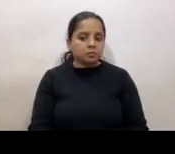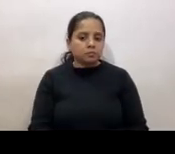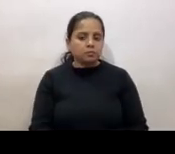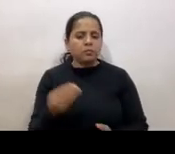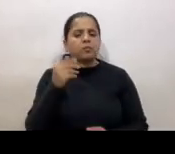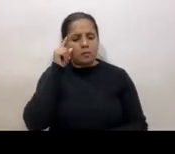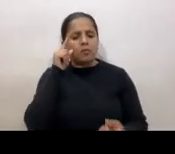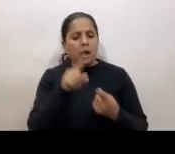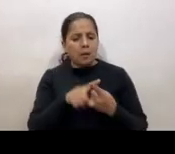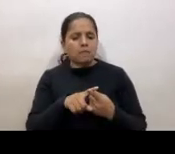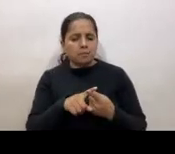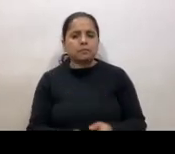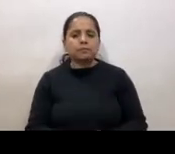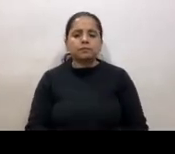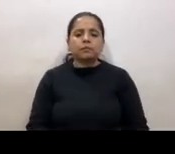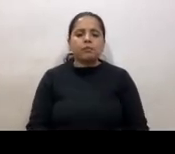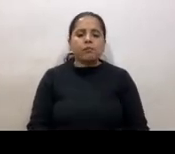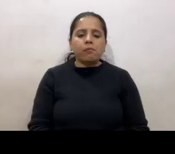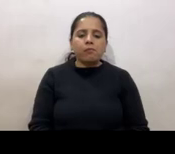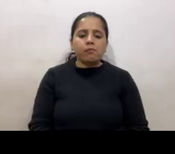Some agreements,